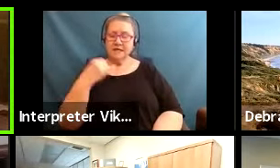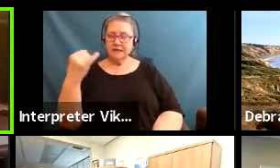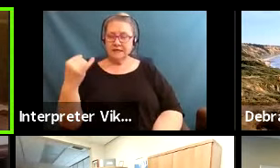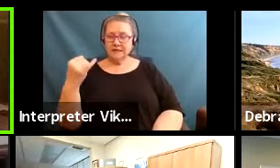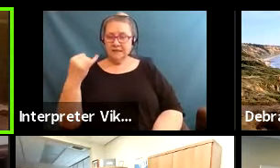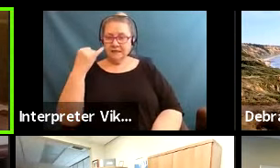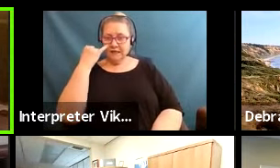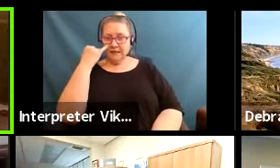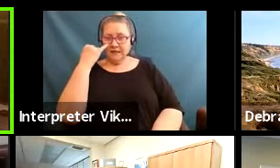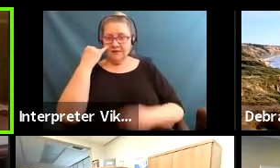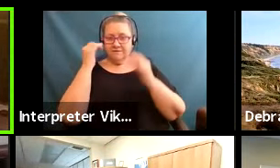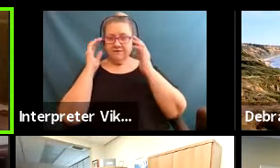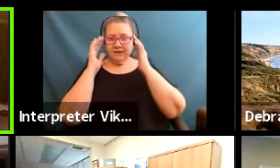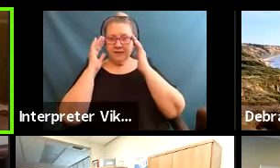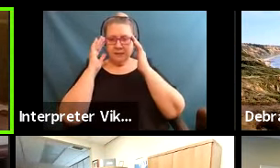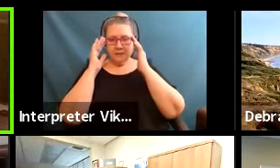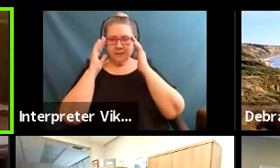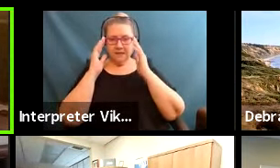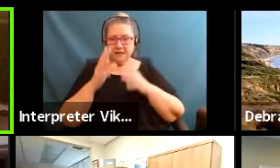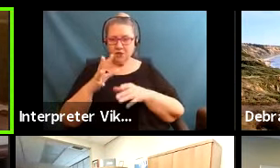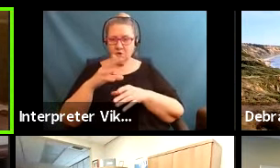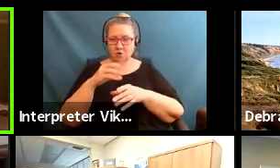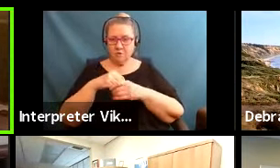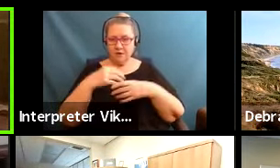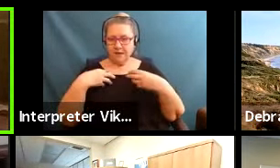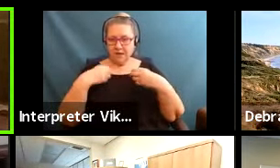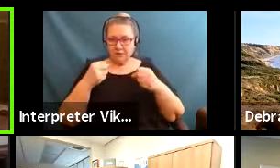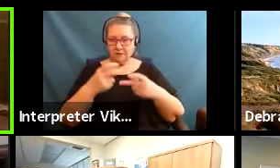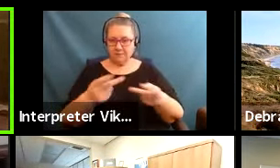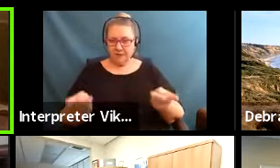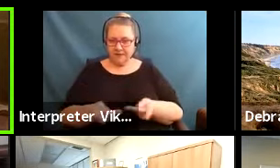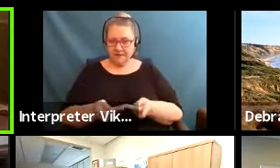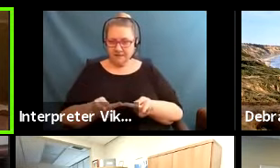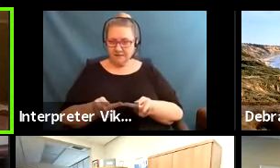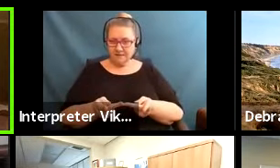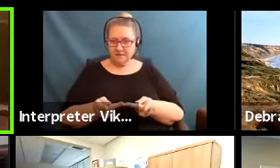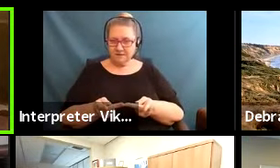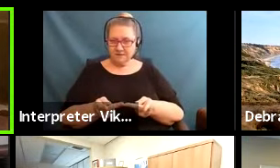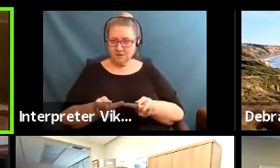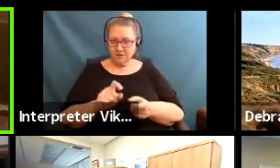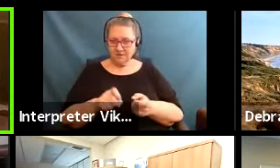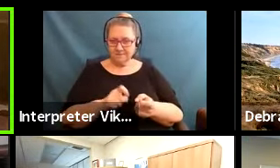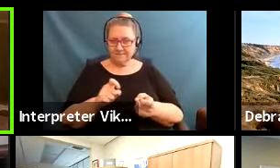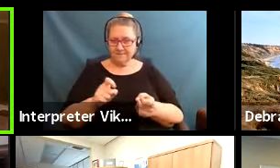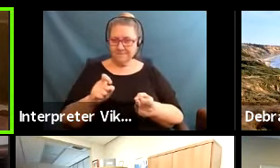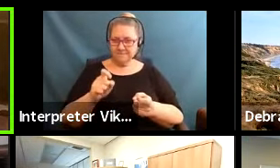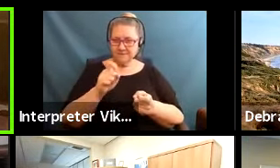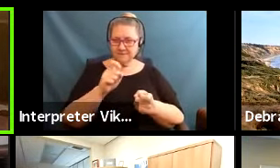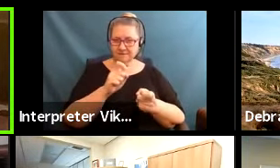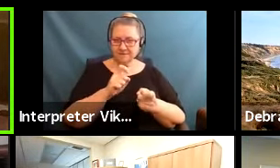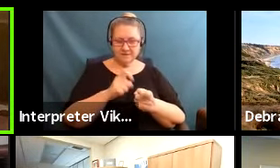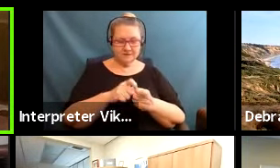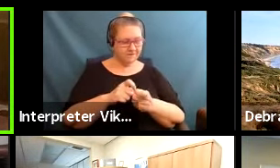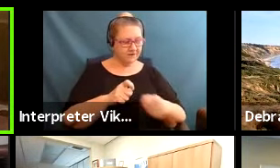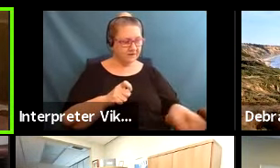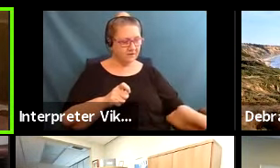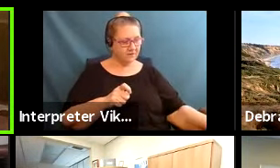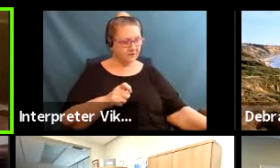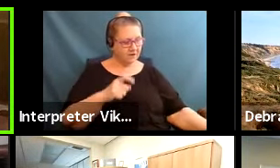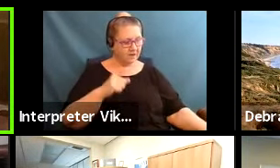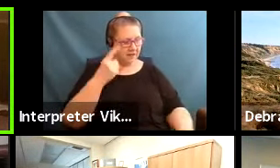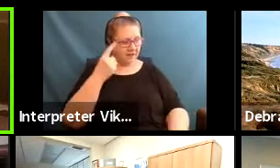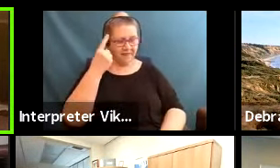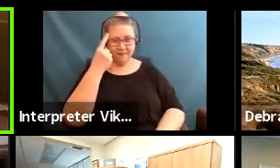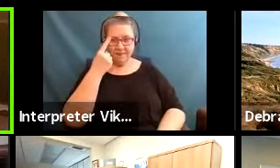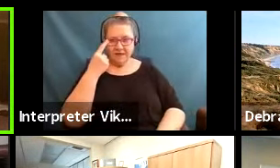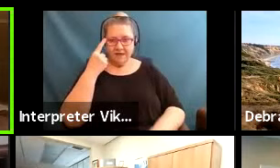of incorporating the Healthy Places Index was specific to thinking about